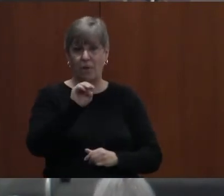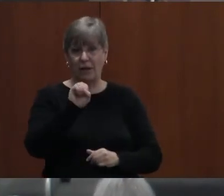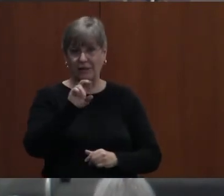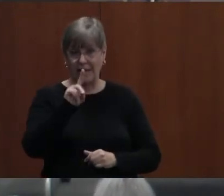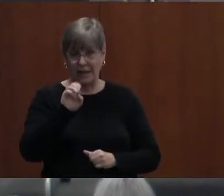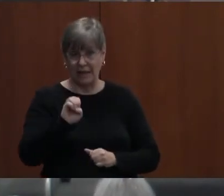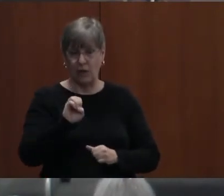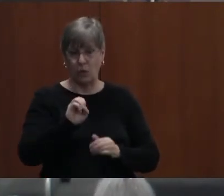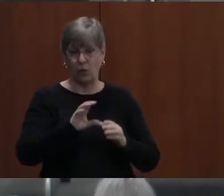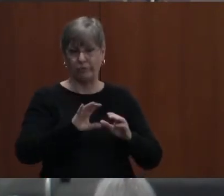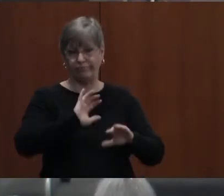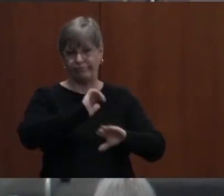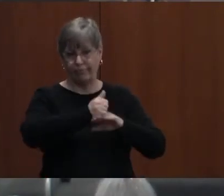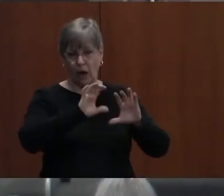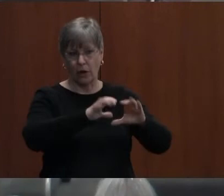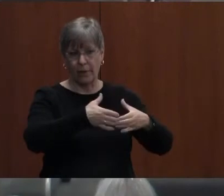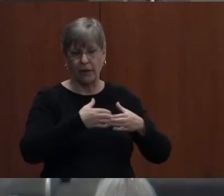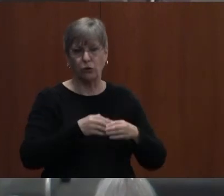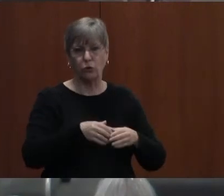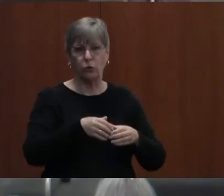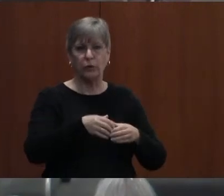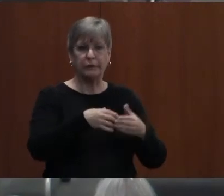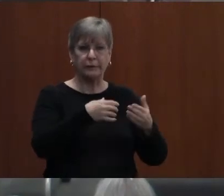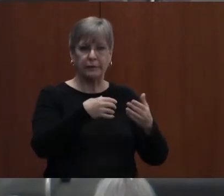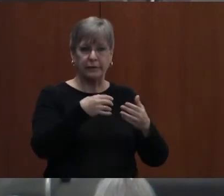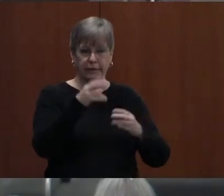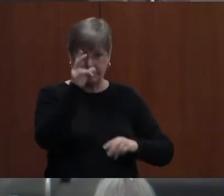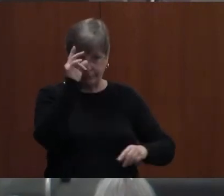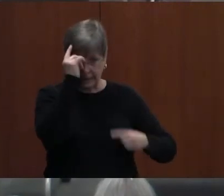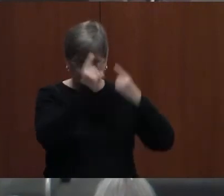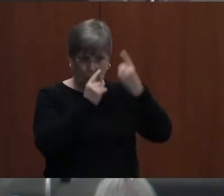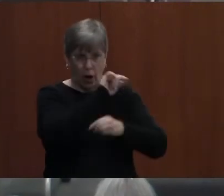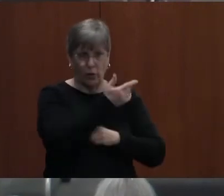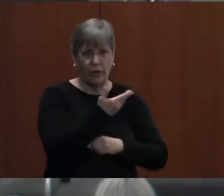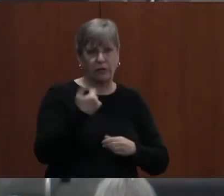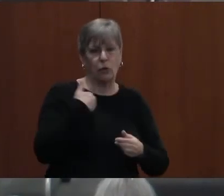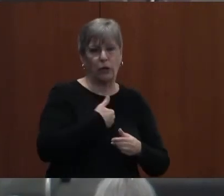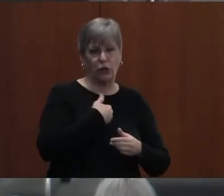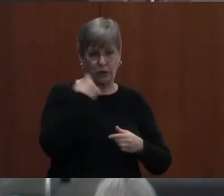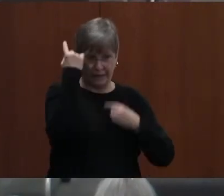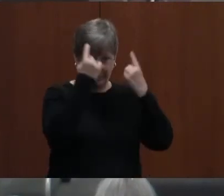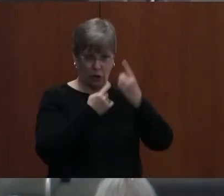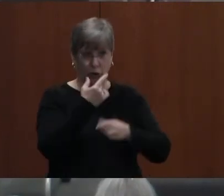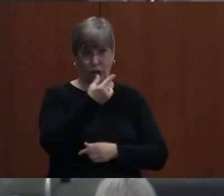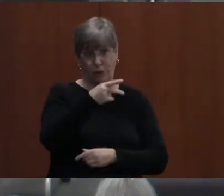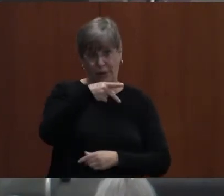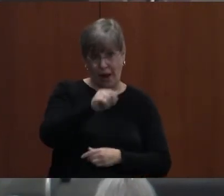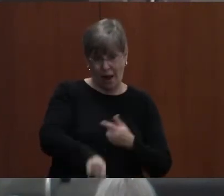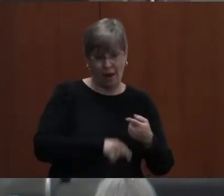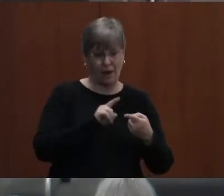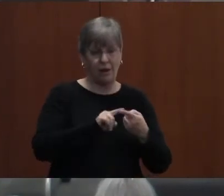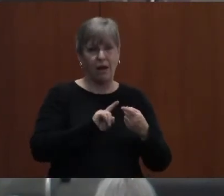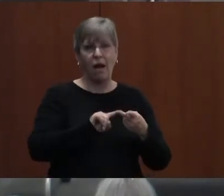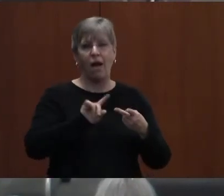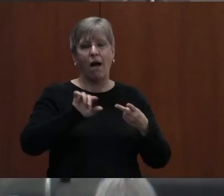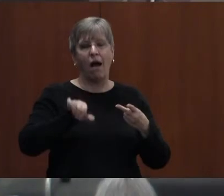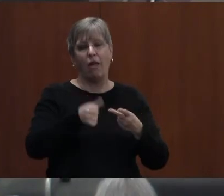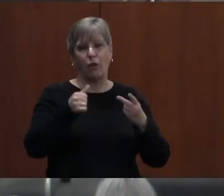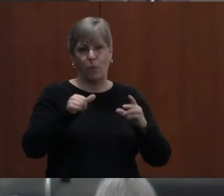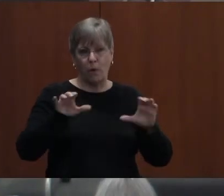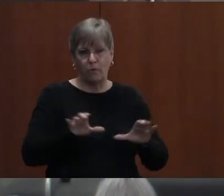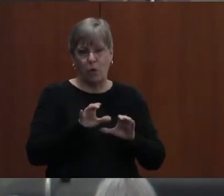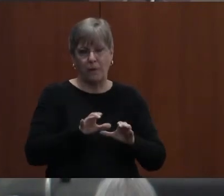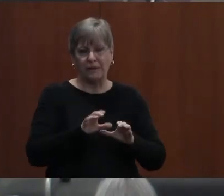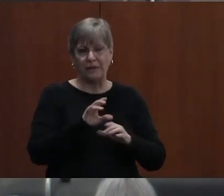will put a committee together to look at other things that we should consider, such as GPA, other performance indicators other than